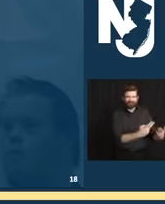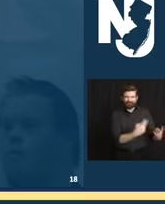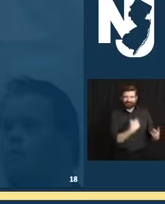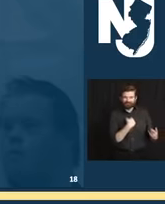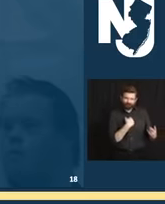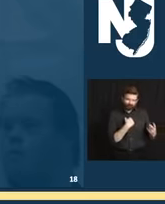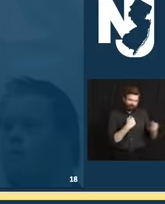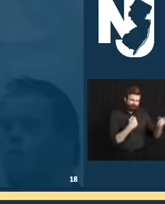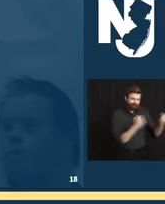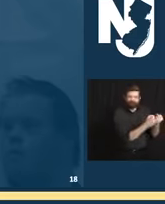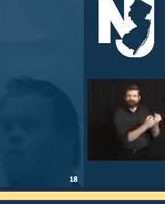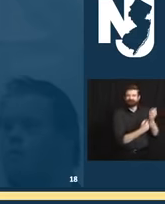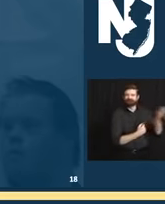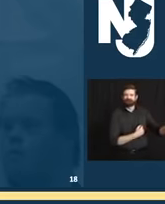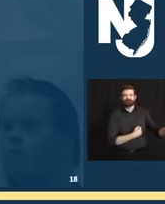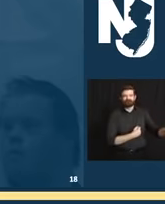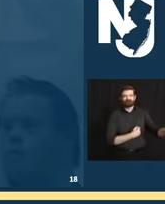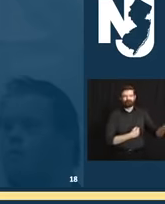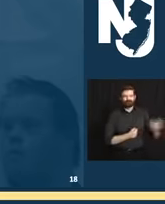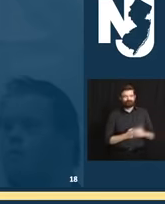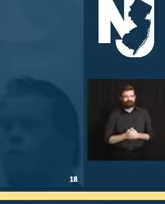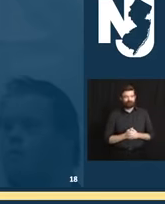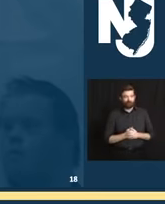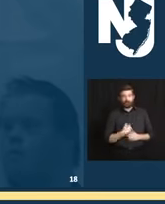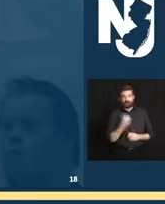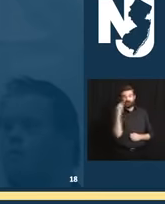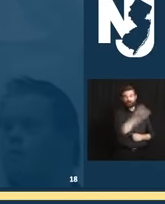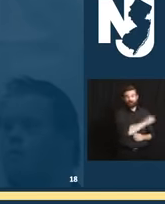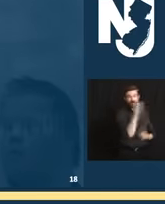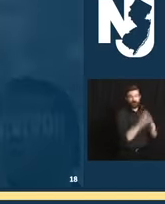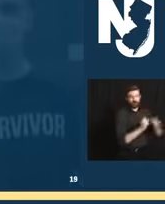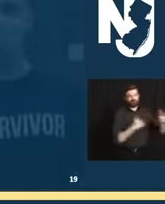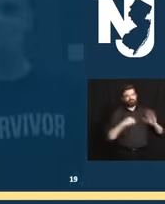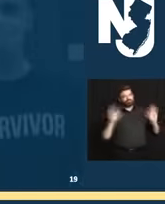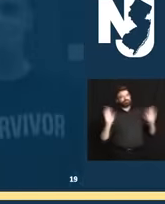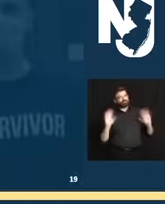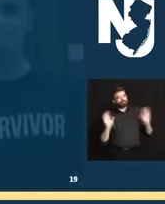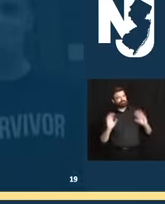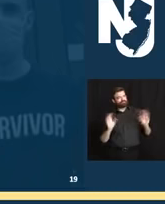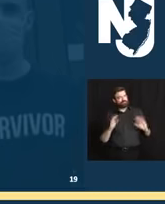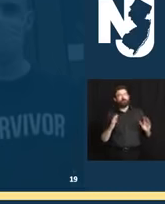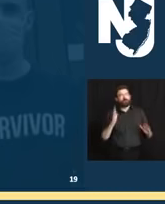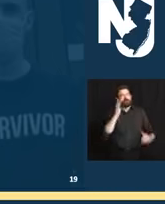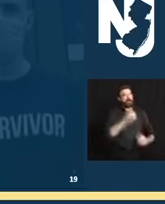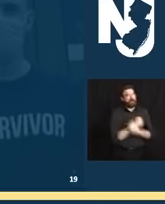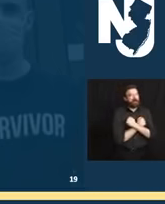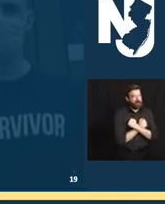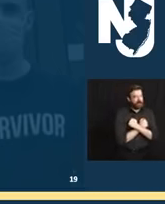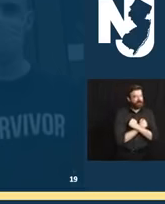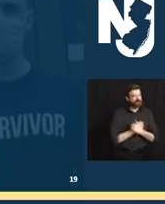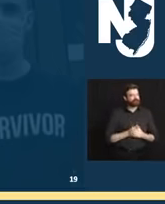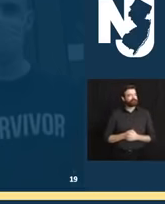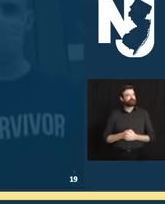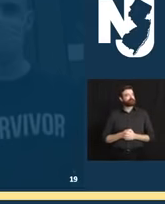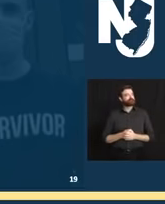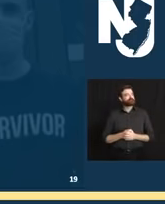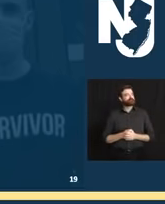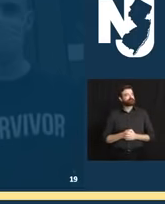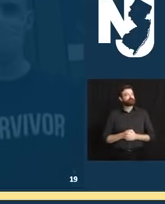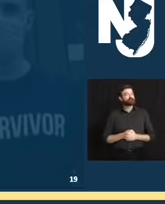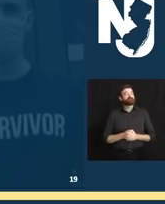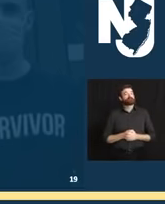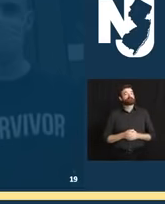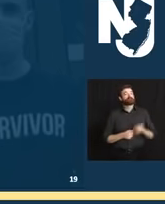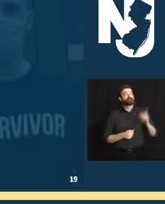wrestling with Colby, but I would love to give that guy a hug. And finally, let's meet a guy that Pat Callahan first raised with me